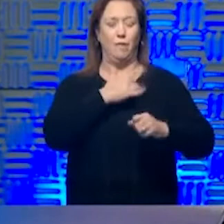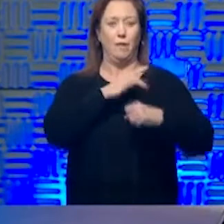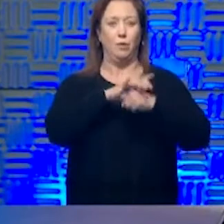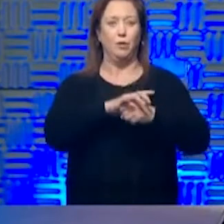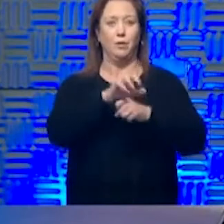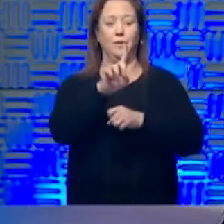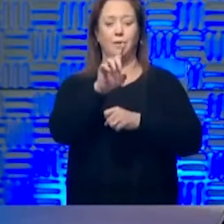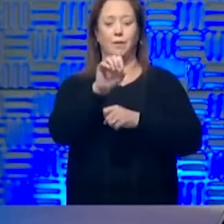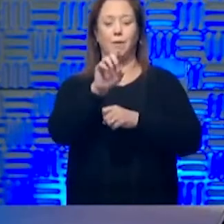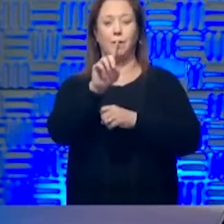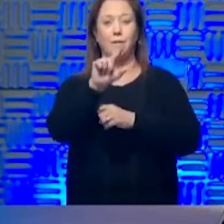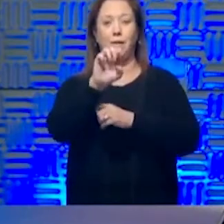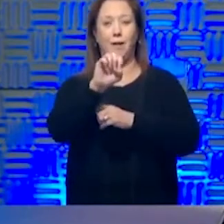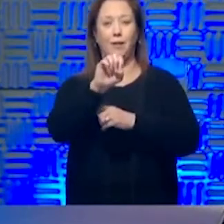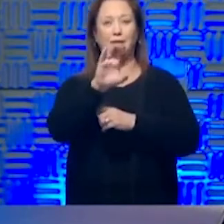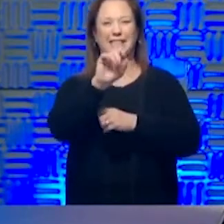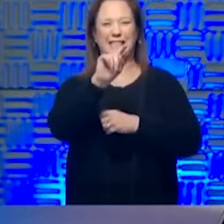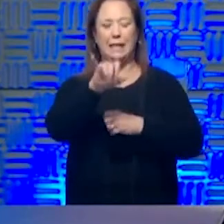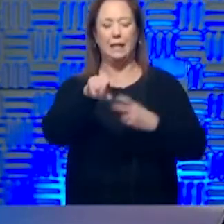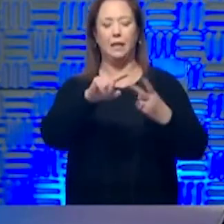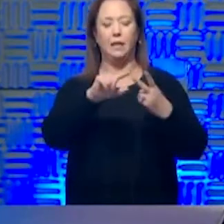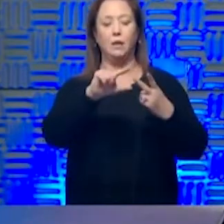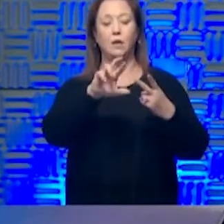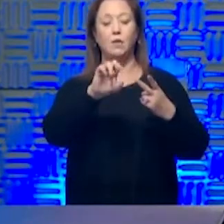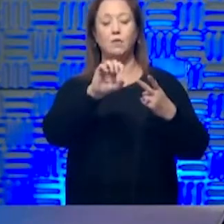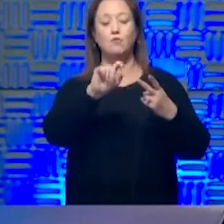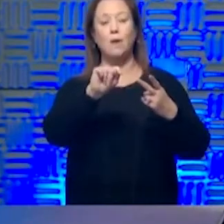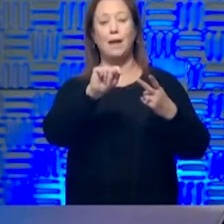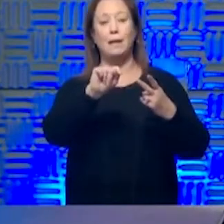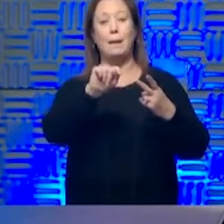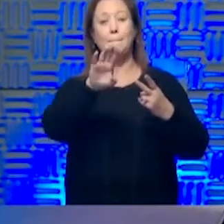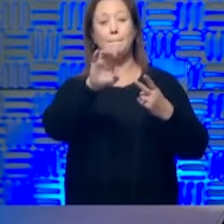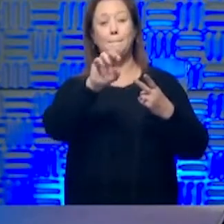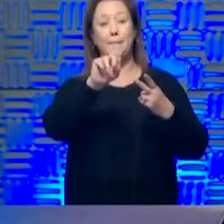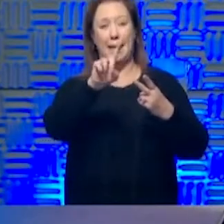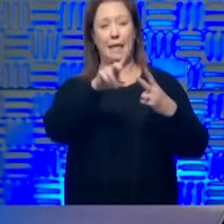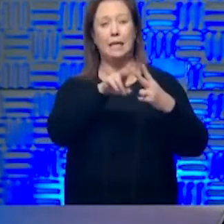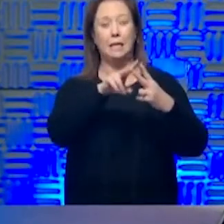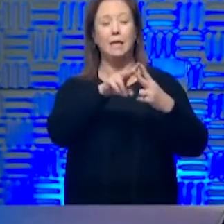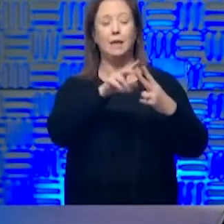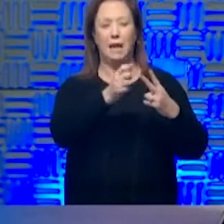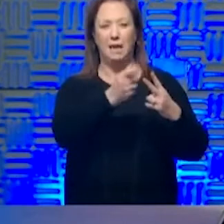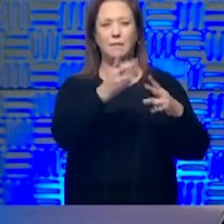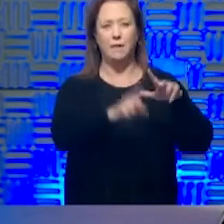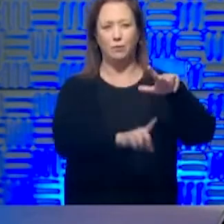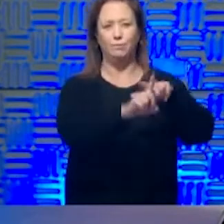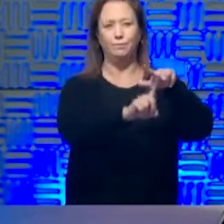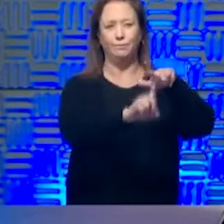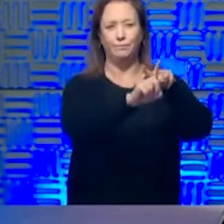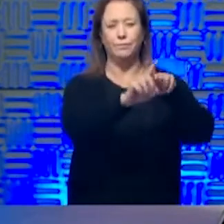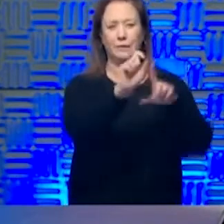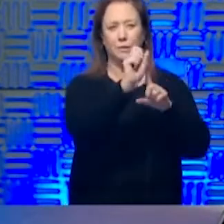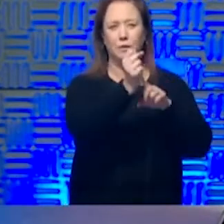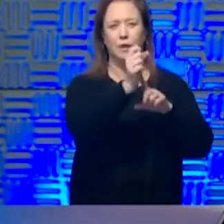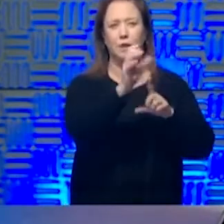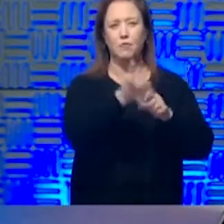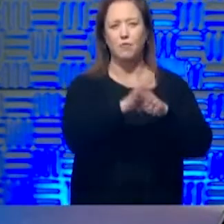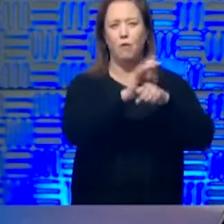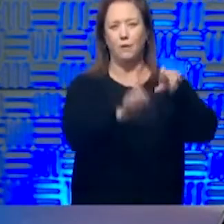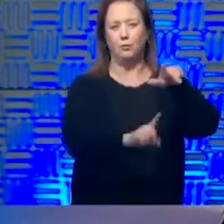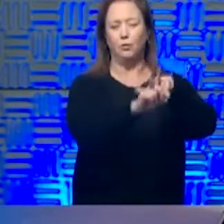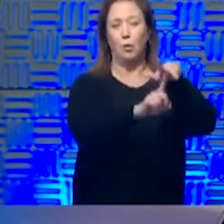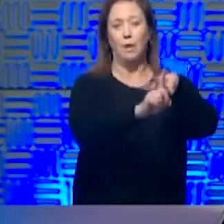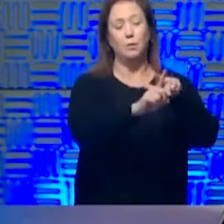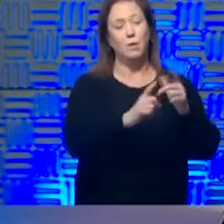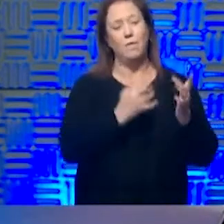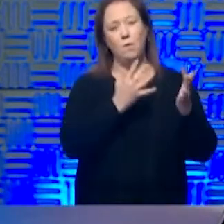Dodge City, Great Bend. So there's several of these now that have cases, and so we'll just have to wait and